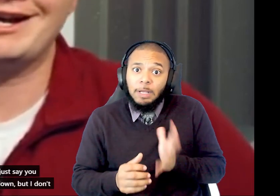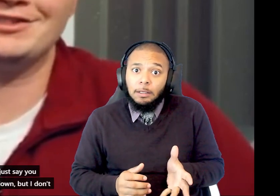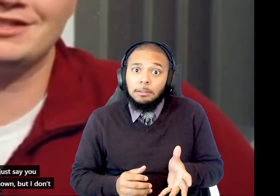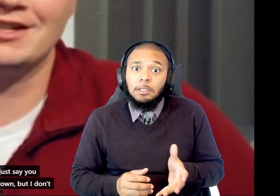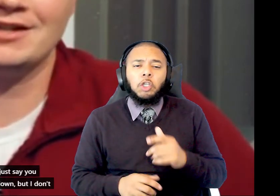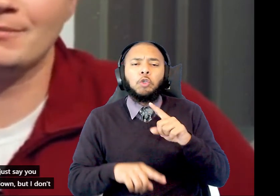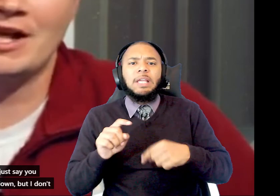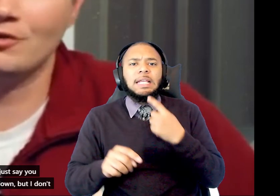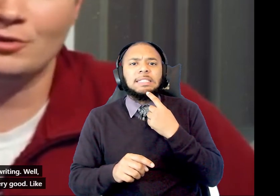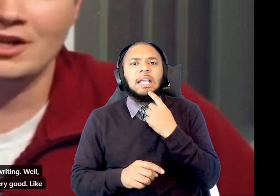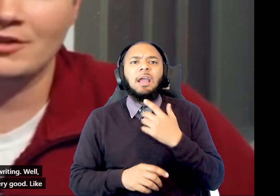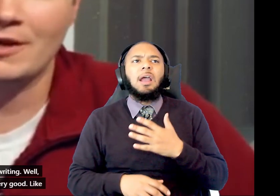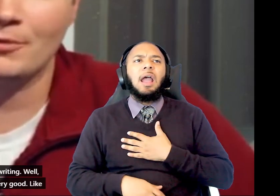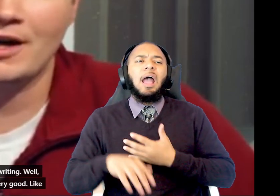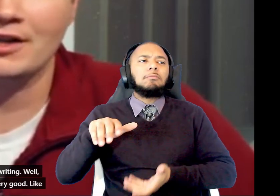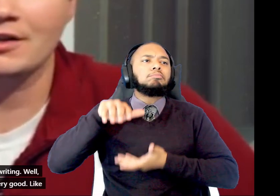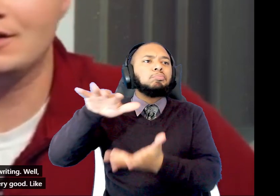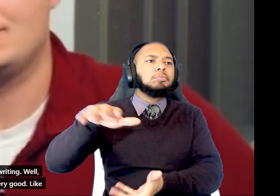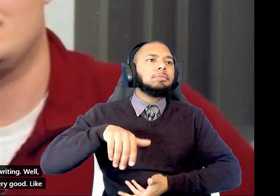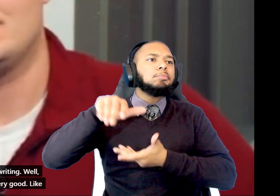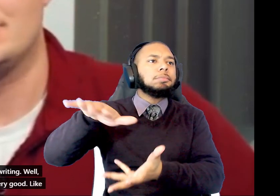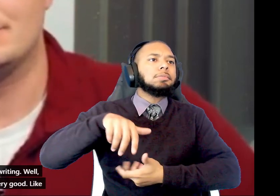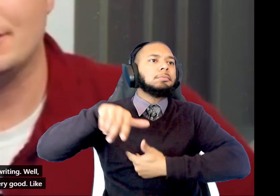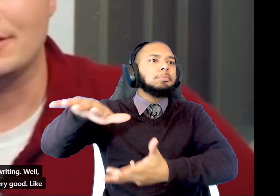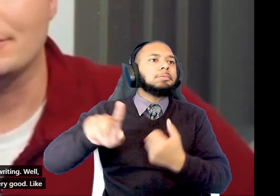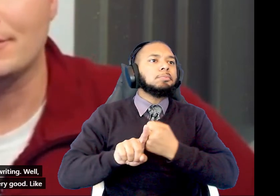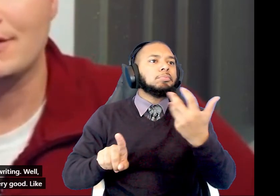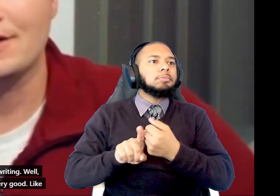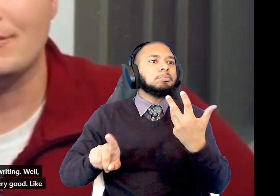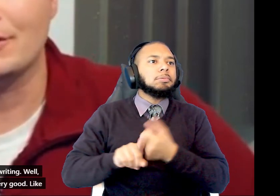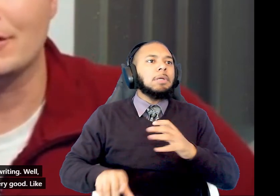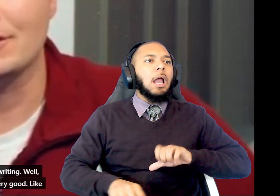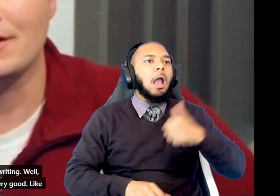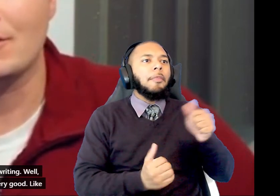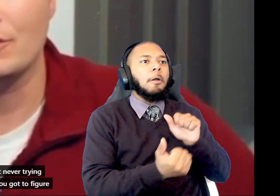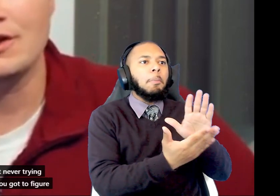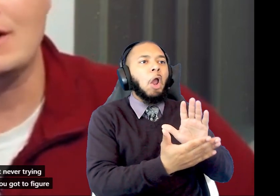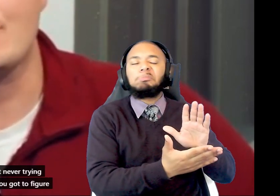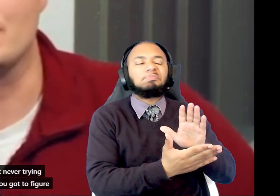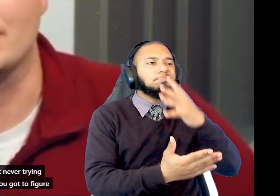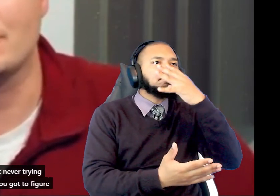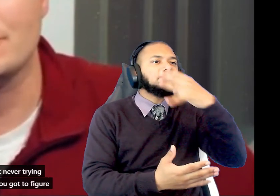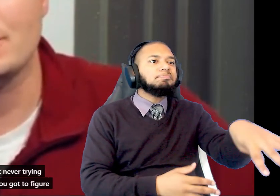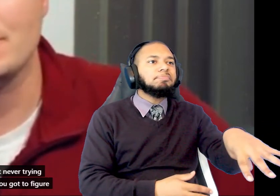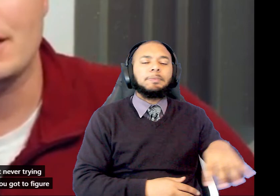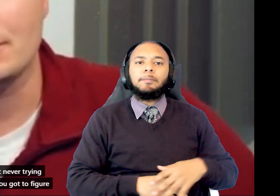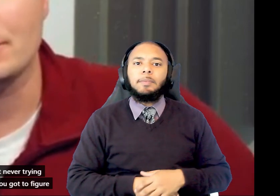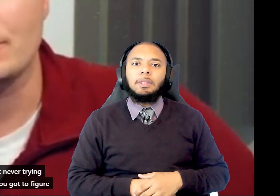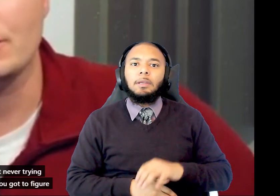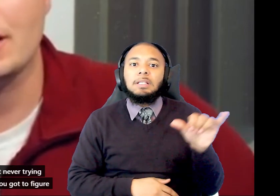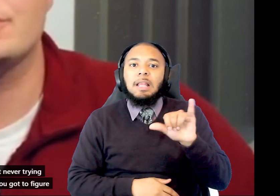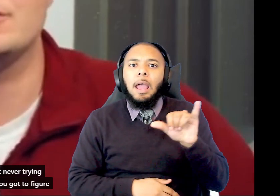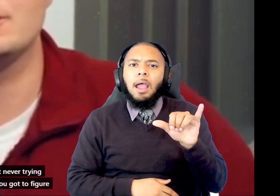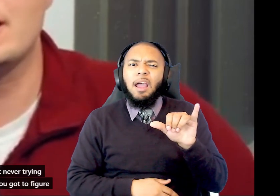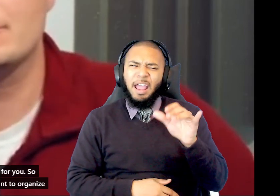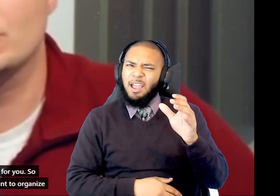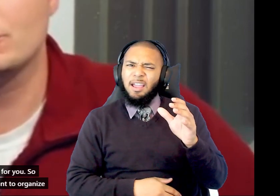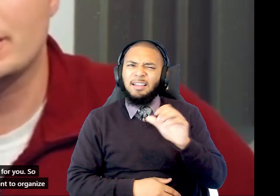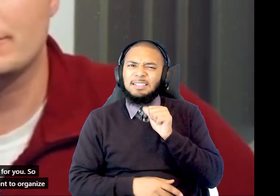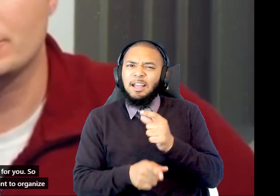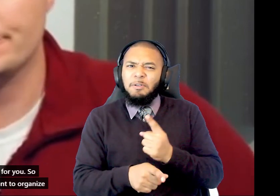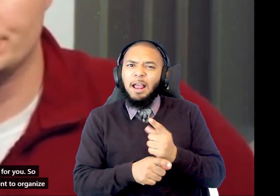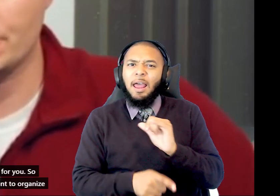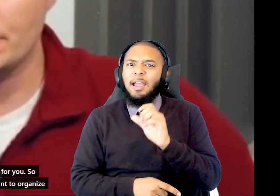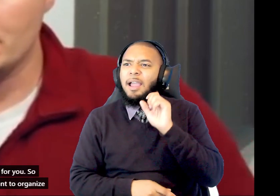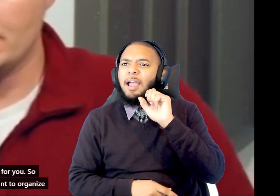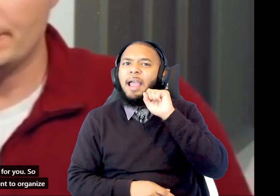what, I just data dump and I don't do any other type of writing. Well, that's not very good. It's like only eating an apple and never trying a banana or something. You got to figure out if it